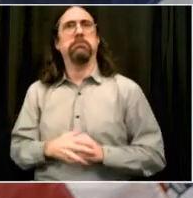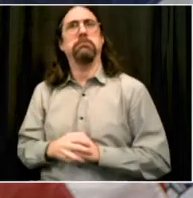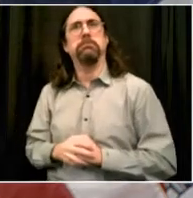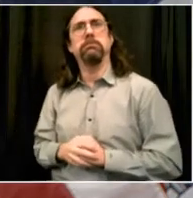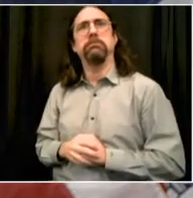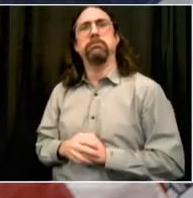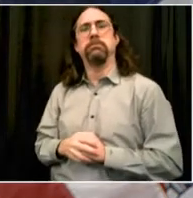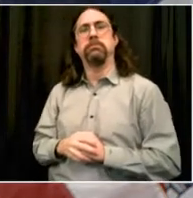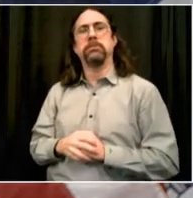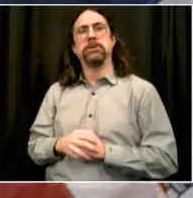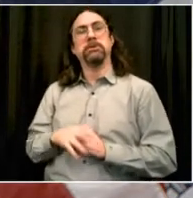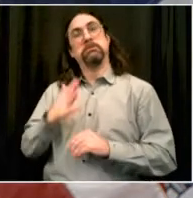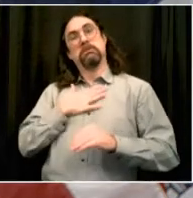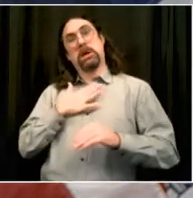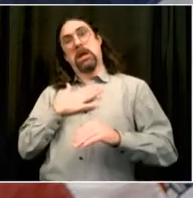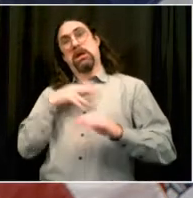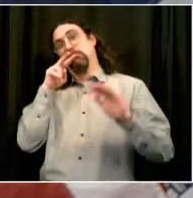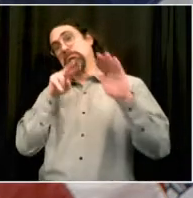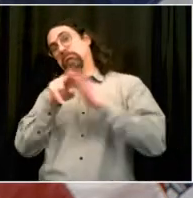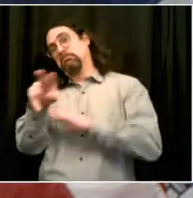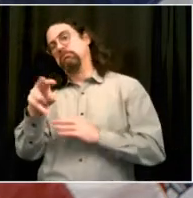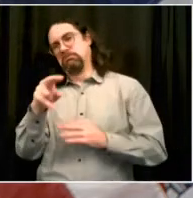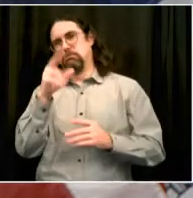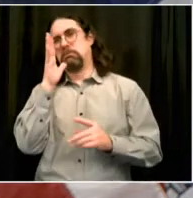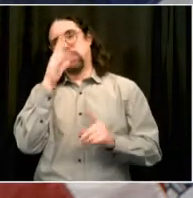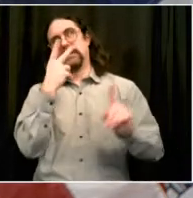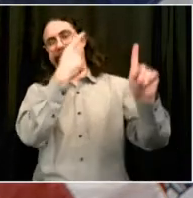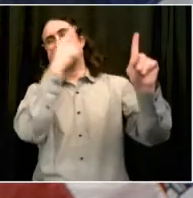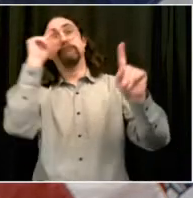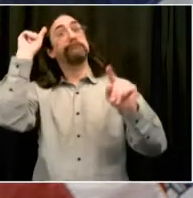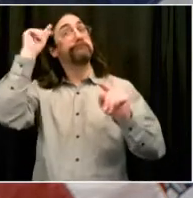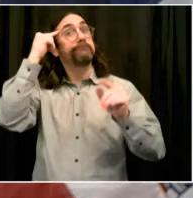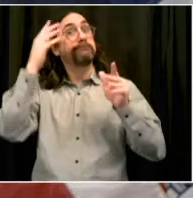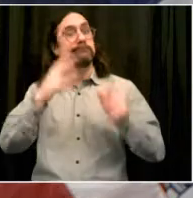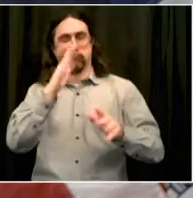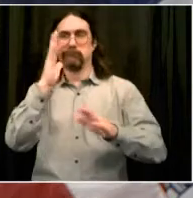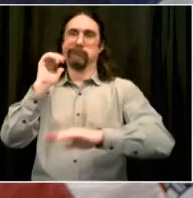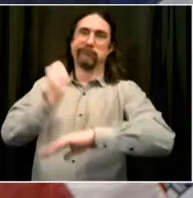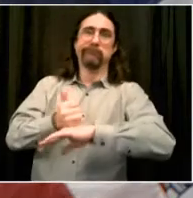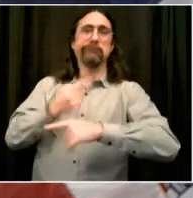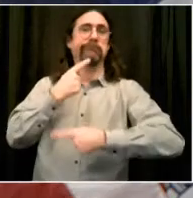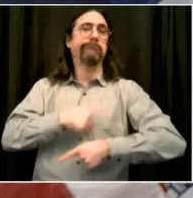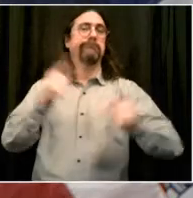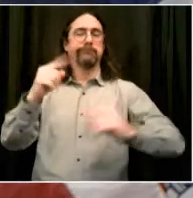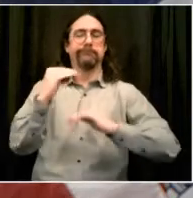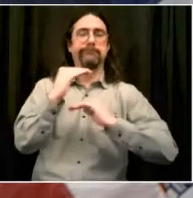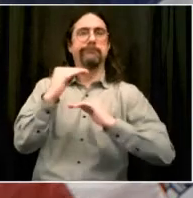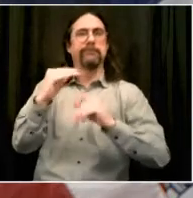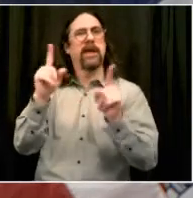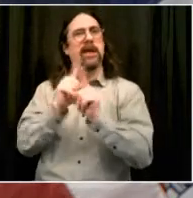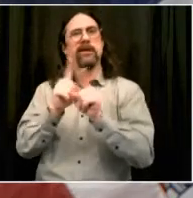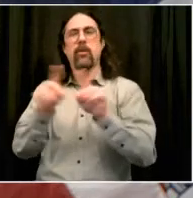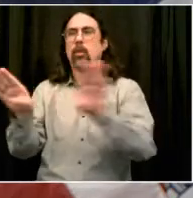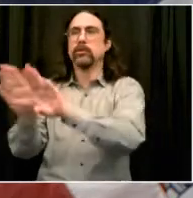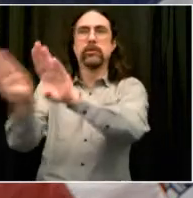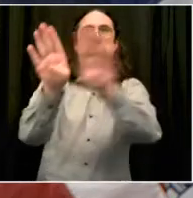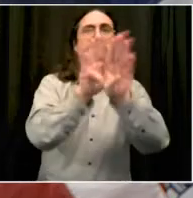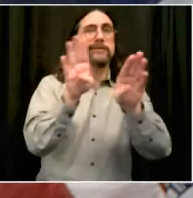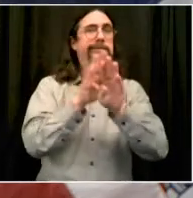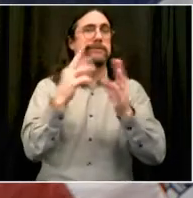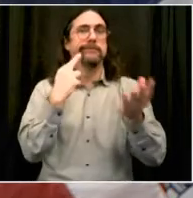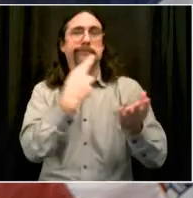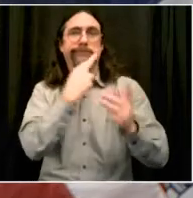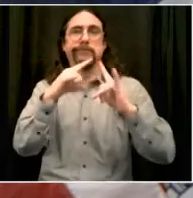same time, we got to do everything we can to be sensitive to the fact that we want people to have their livelihoods, we want people to have their